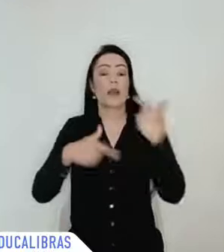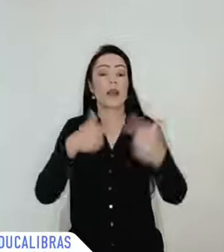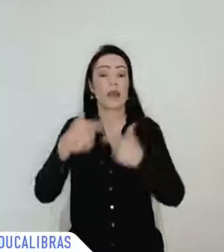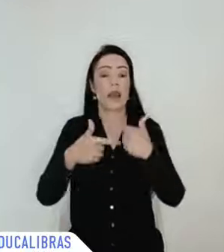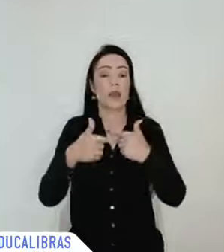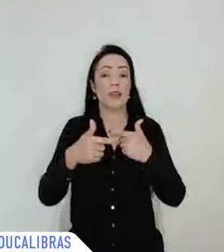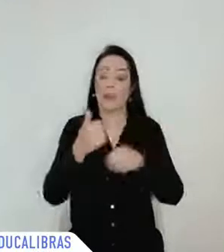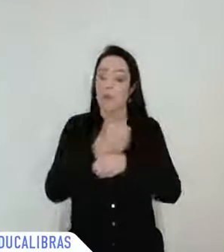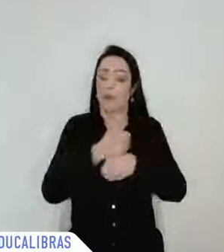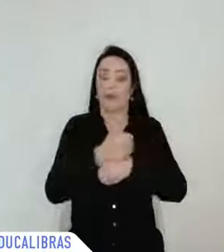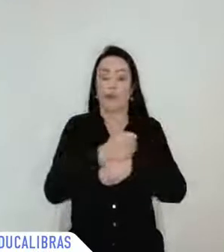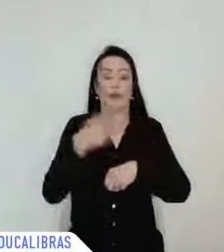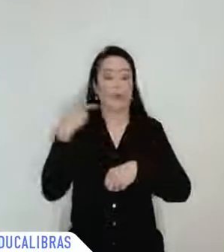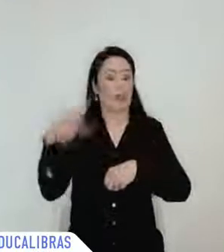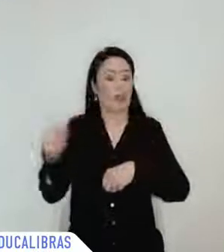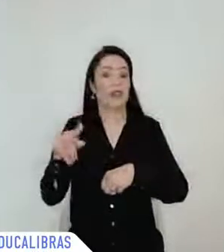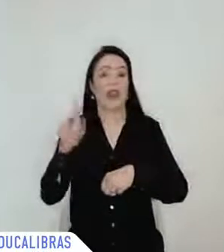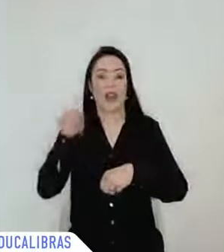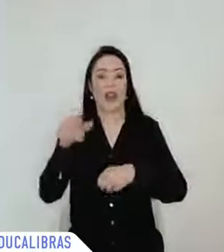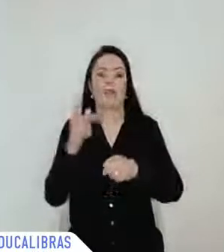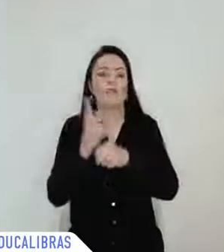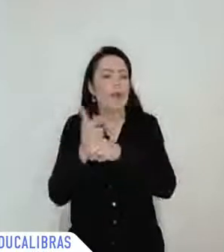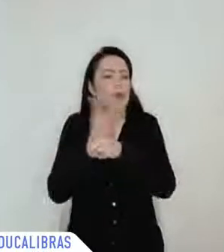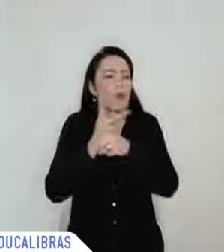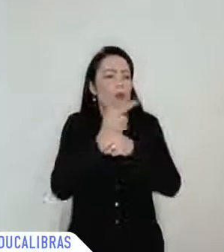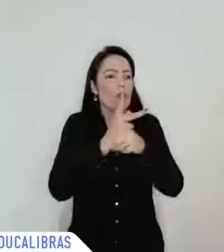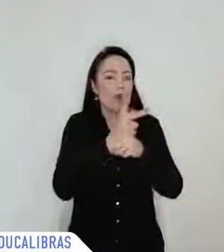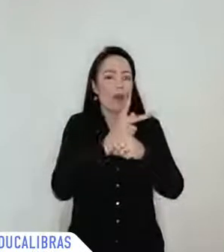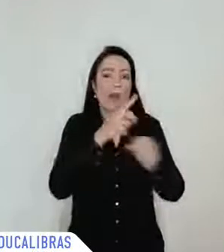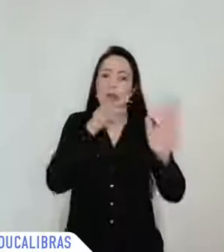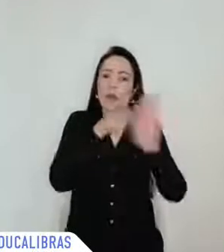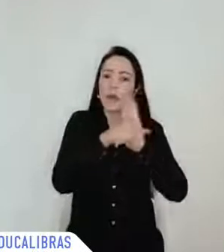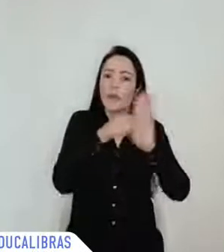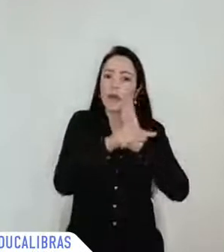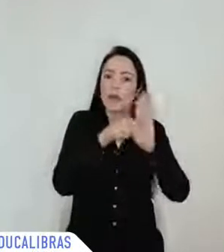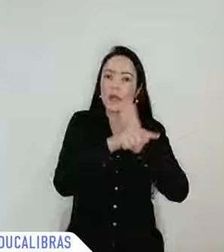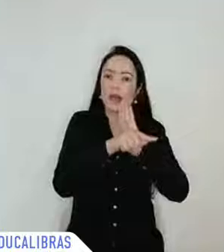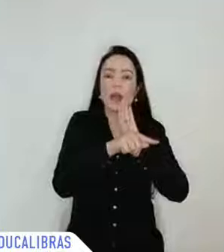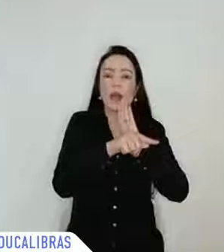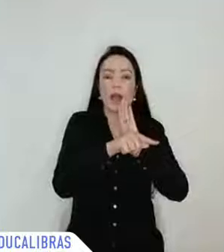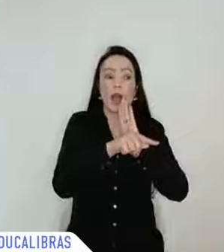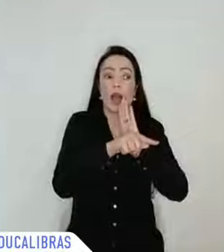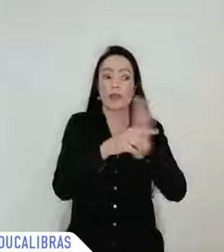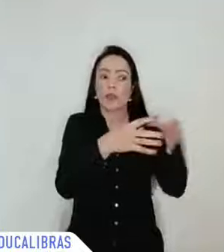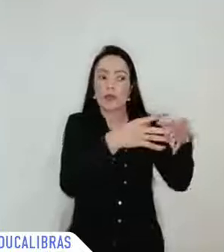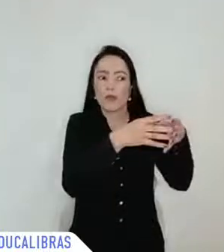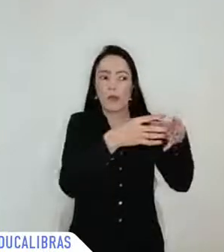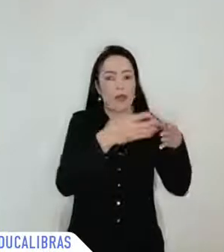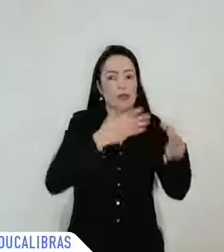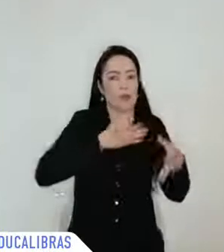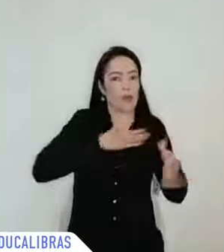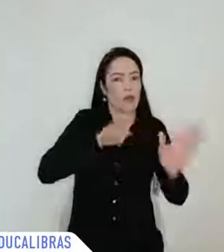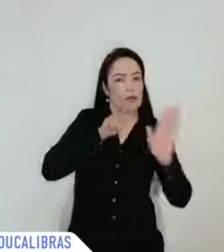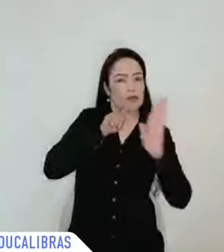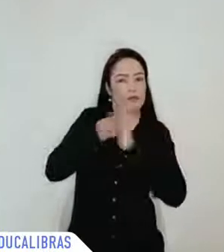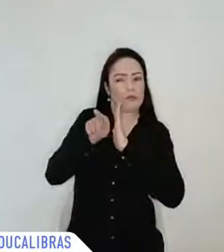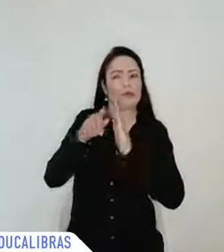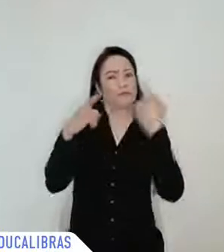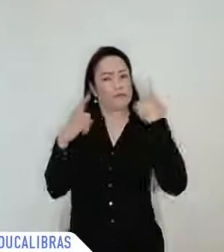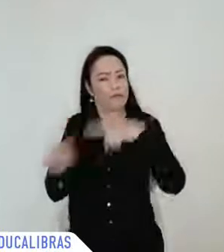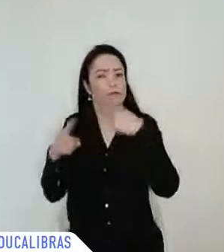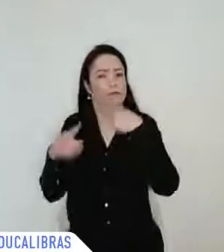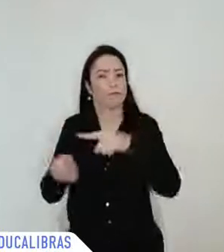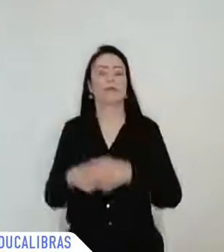um, in the middle of the fire trying to ask questions, and they are at, targets for attacks